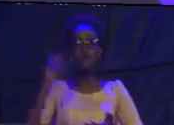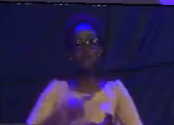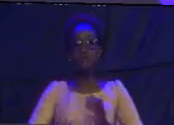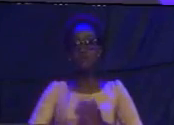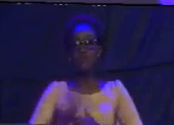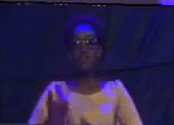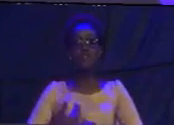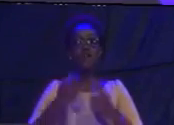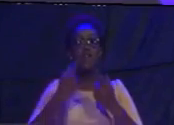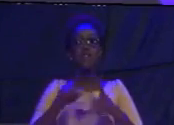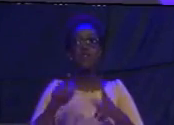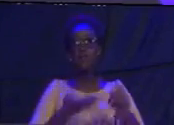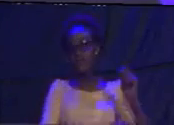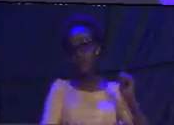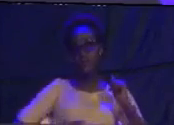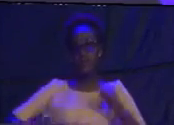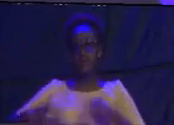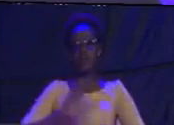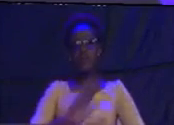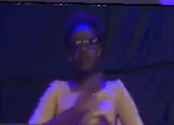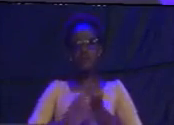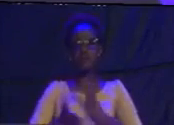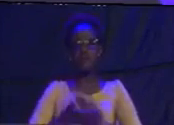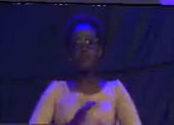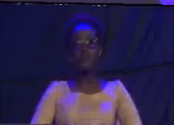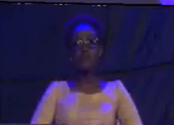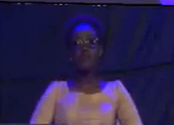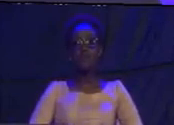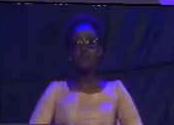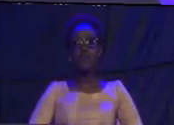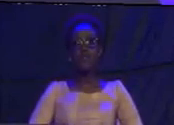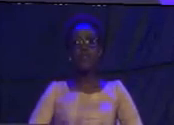will vanish. Your famine will go away.